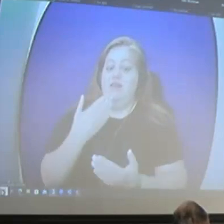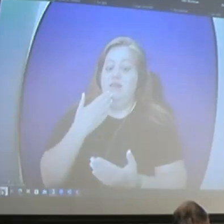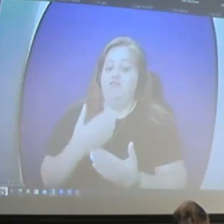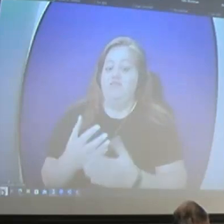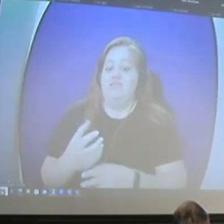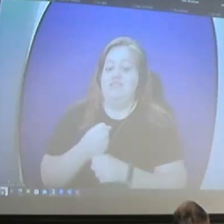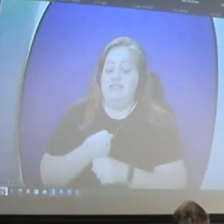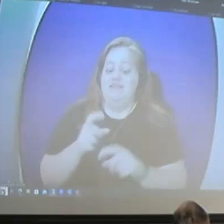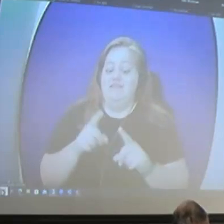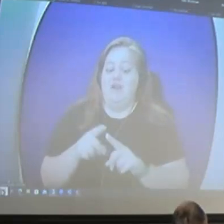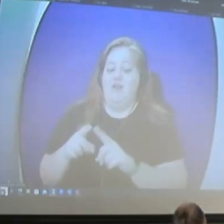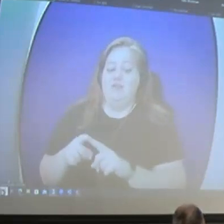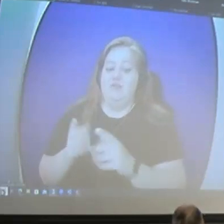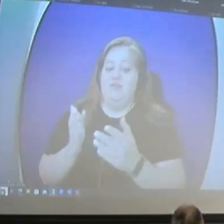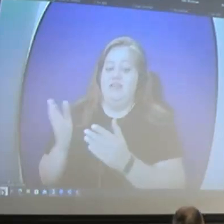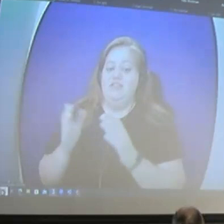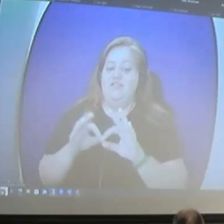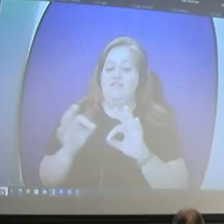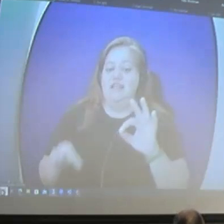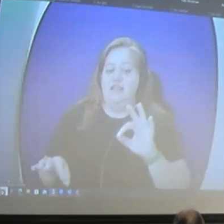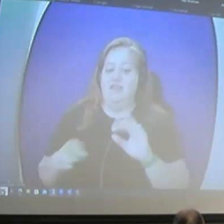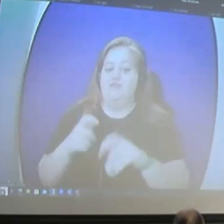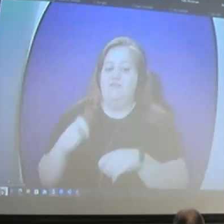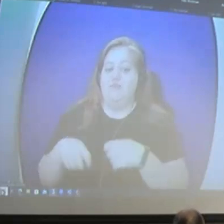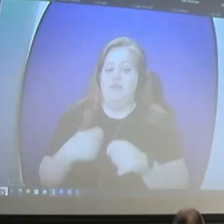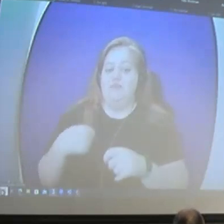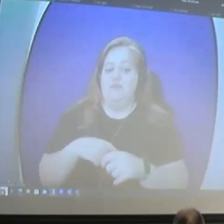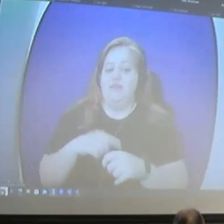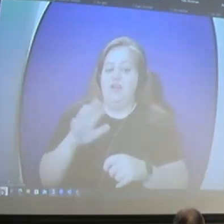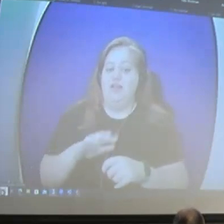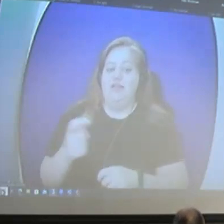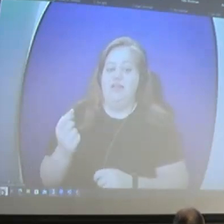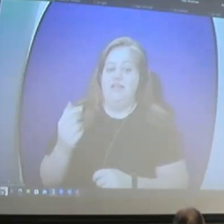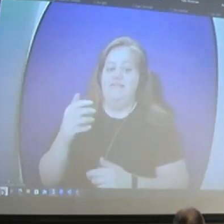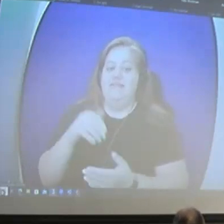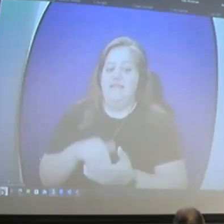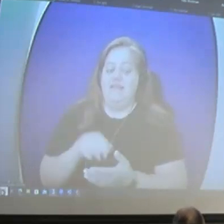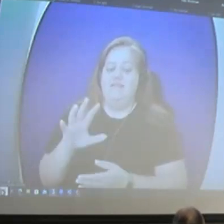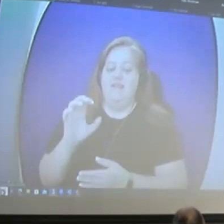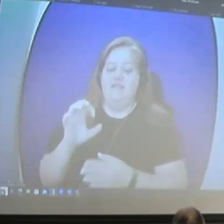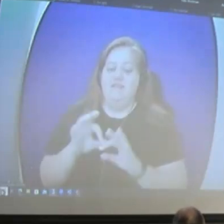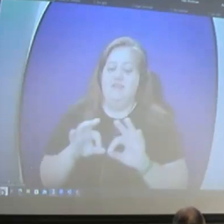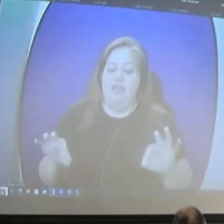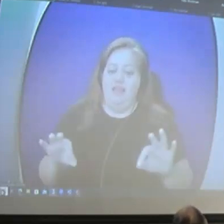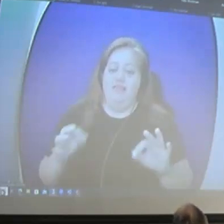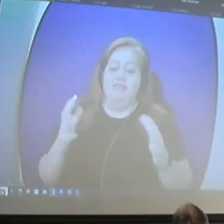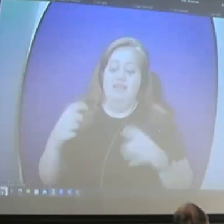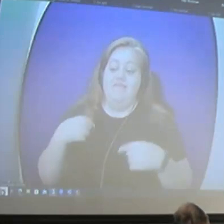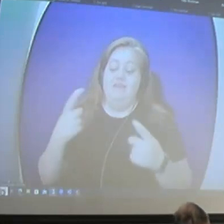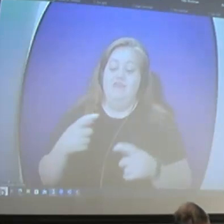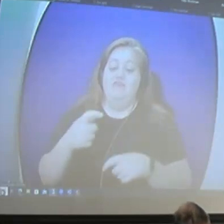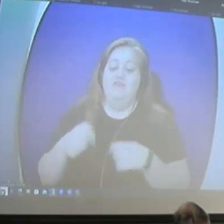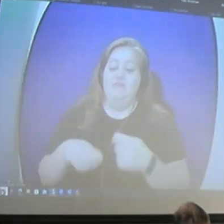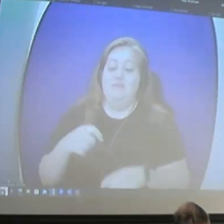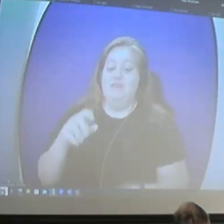line replacement. Rachel highlighted we're over, I think about 11,500 lines replaced. So Dan Duffy, our lead program